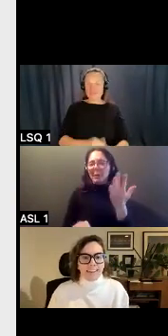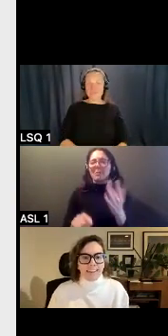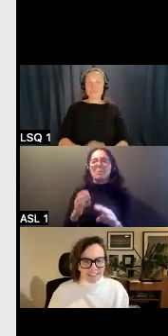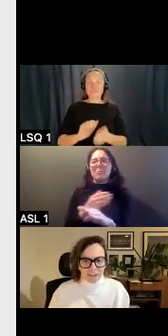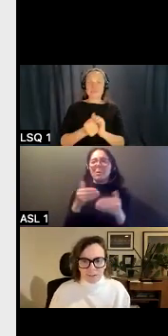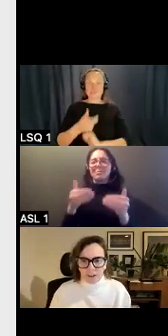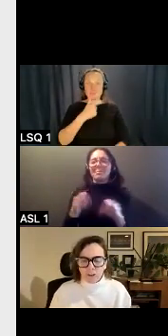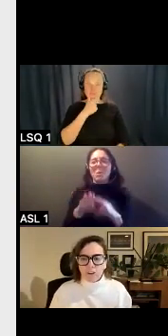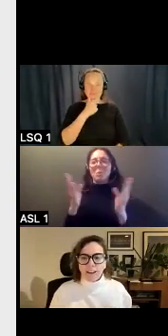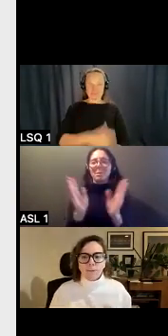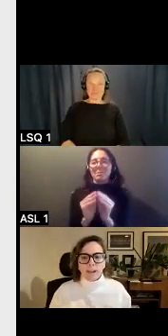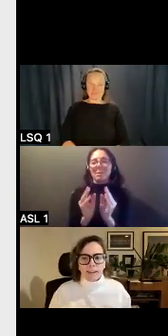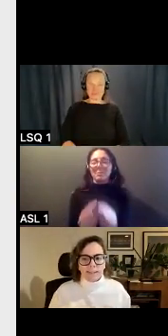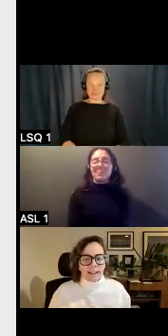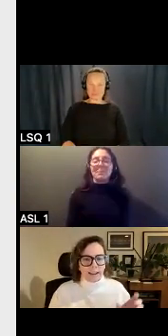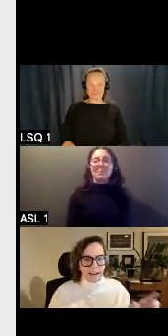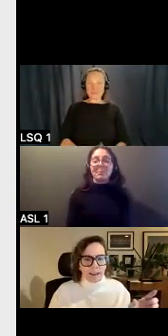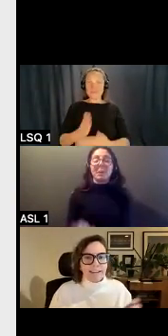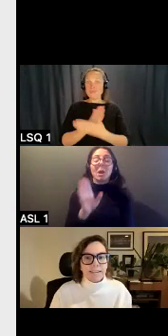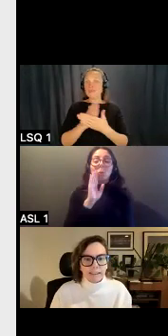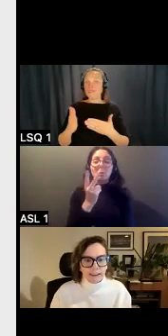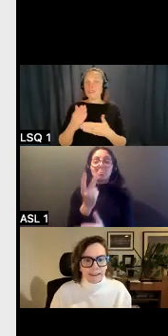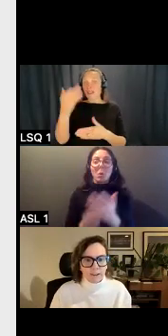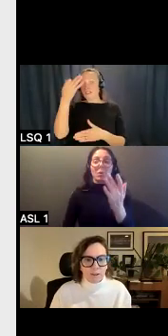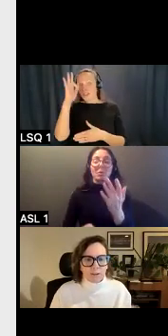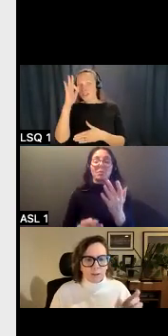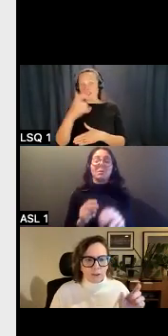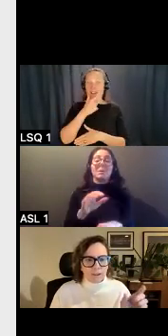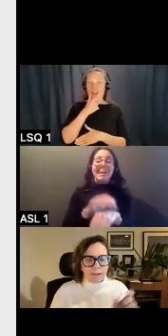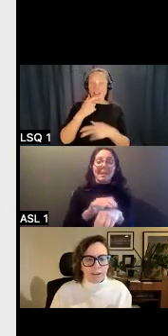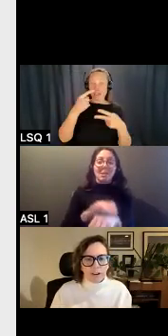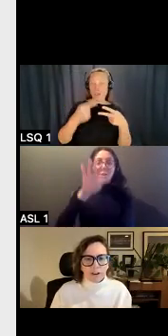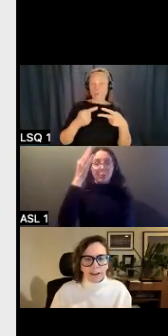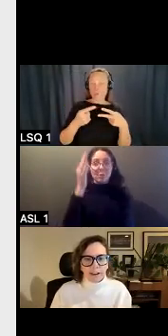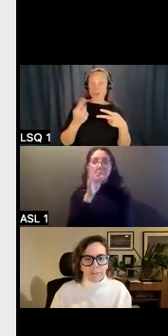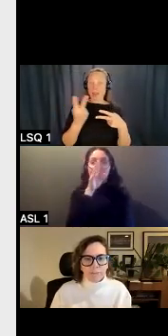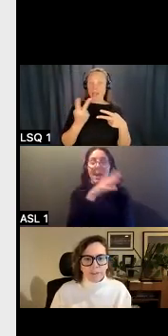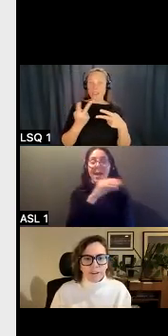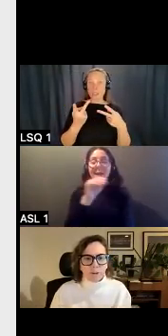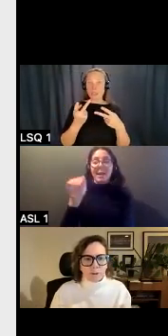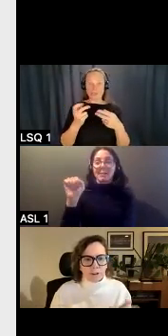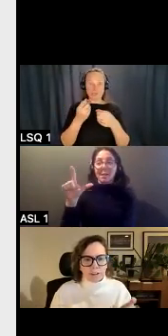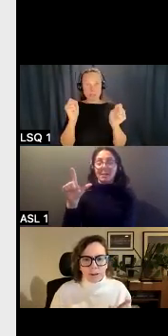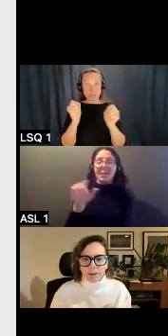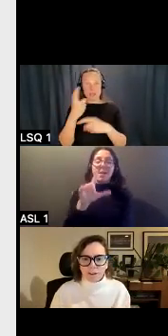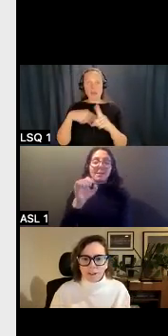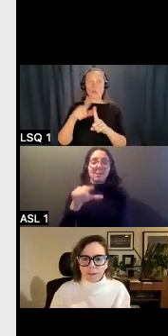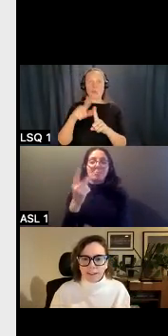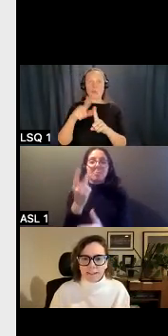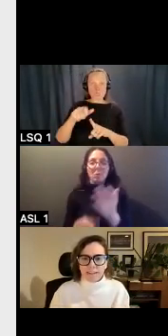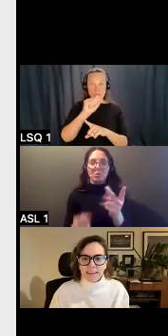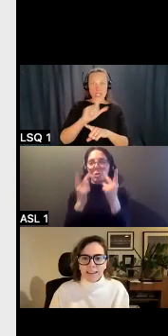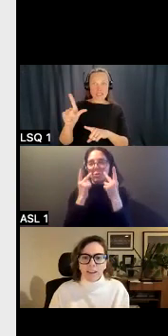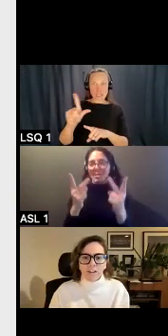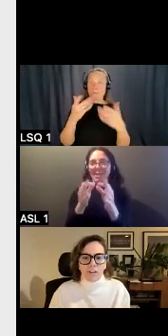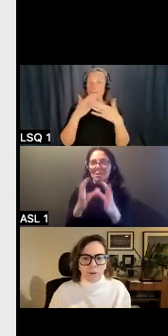available in English and French, as well as ASL and LSQ. So you should see our interpreters there up on screen with